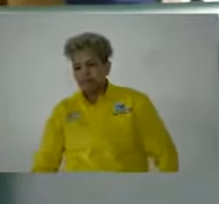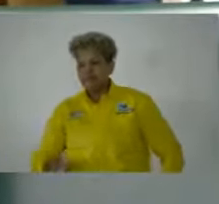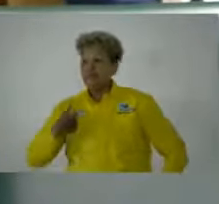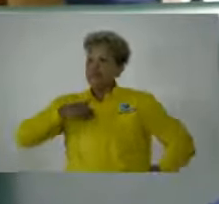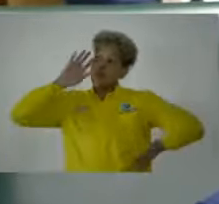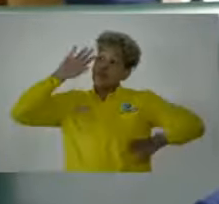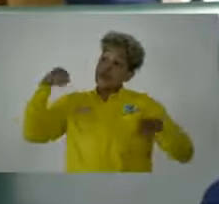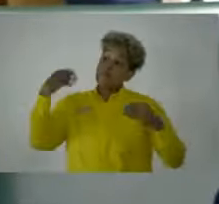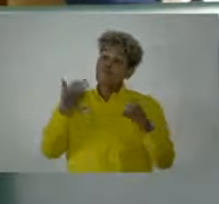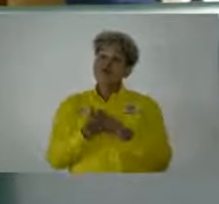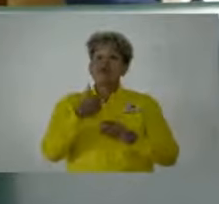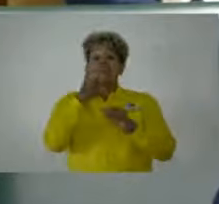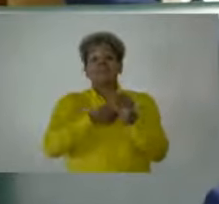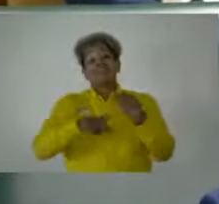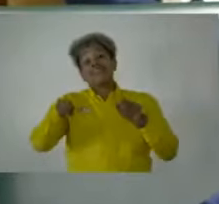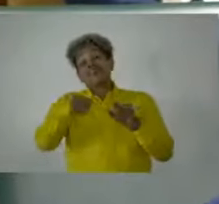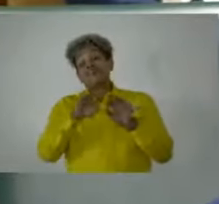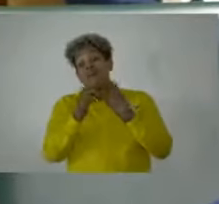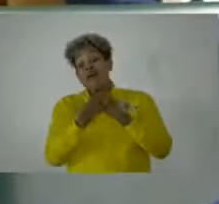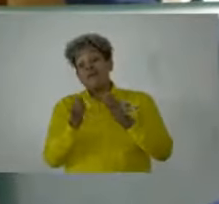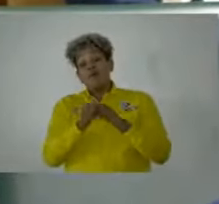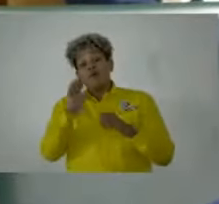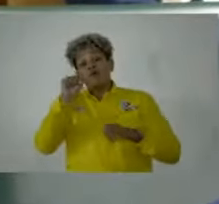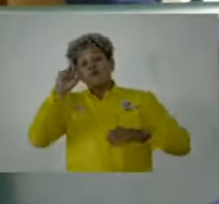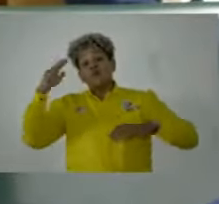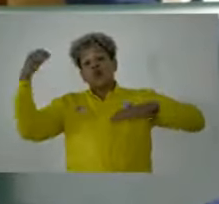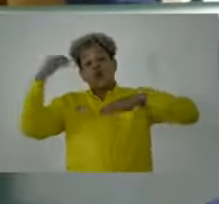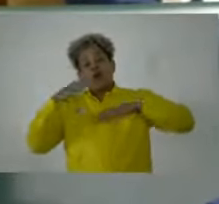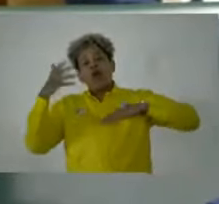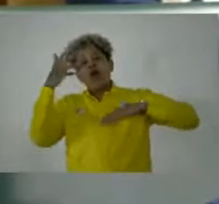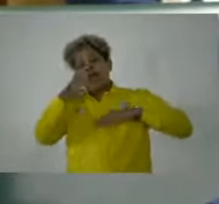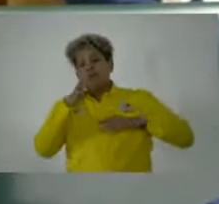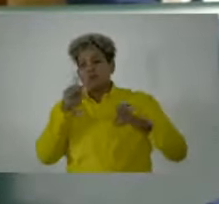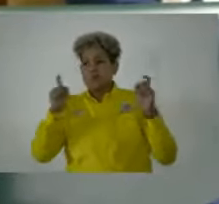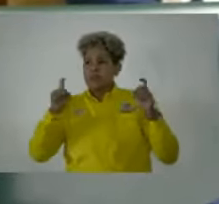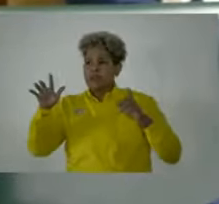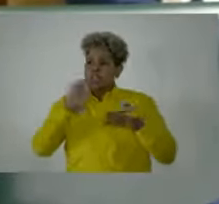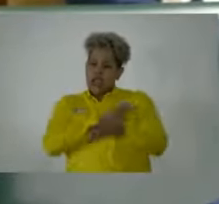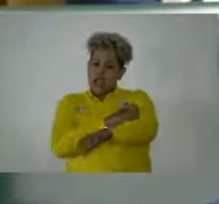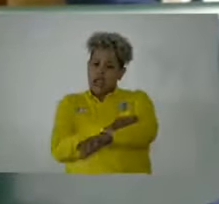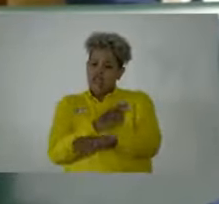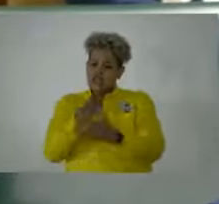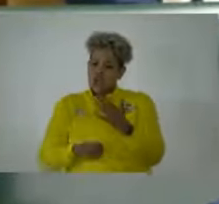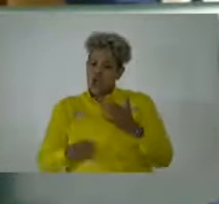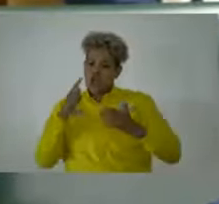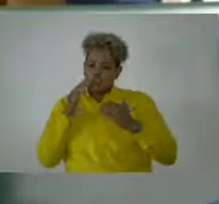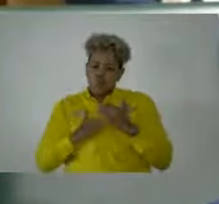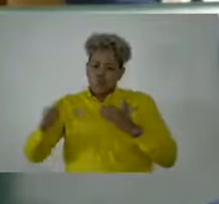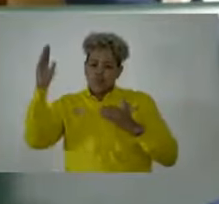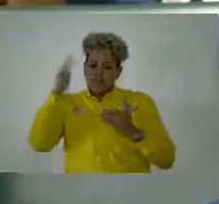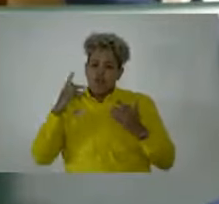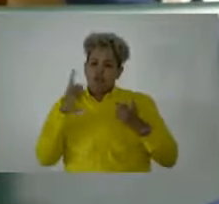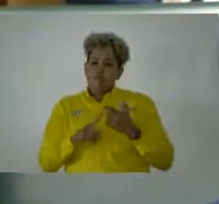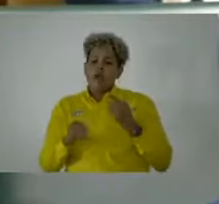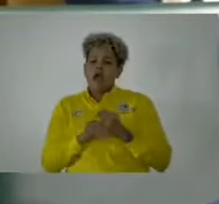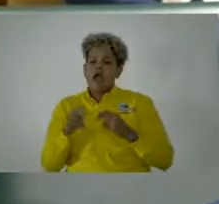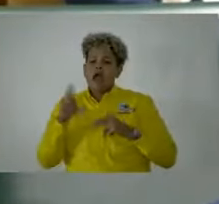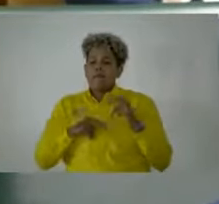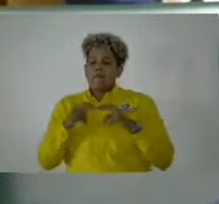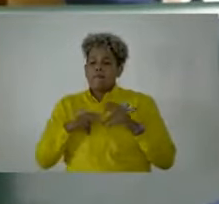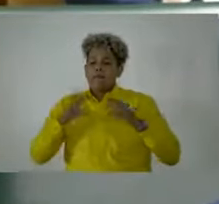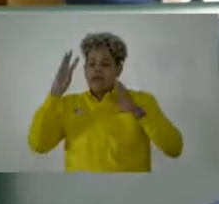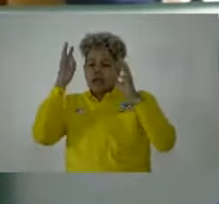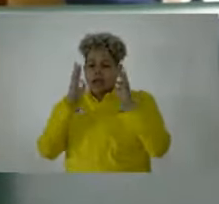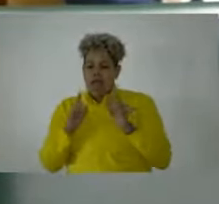And we will provide these families with solar panels to help them manage their energy costs going forward and build